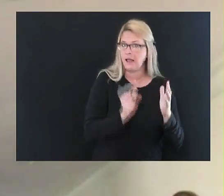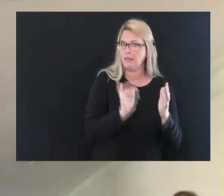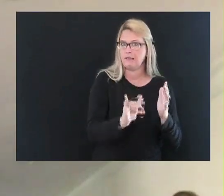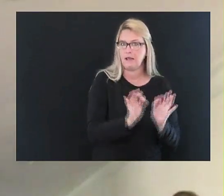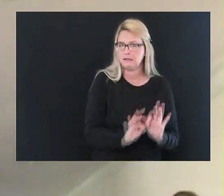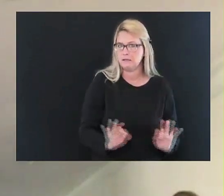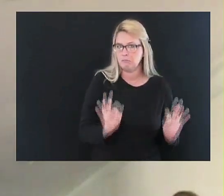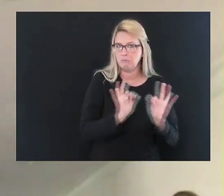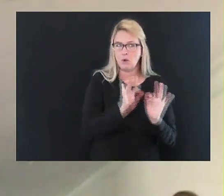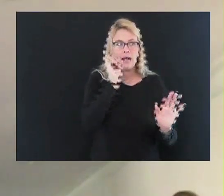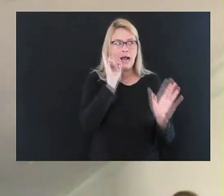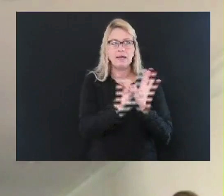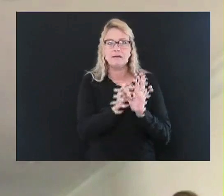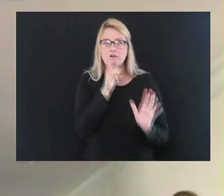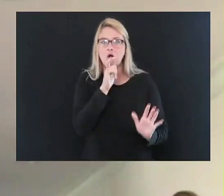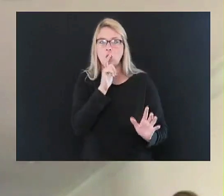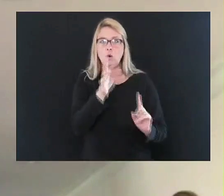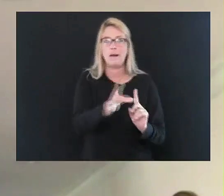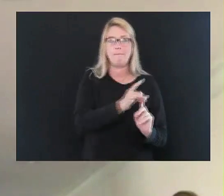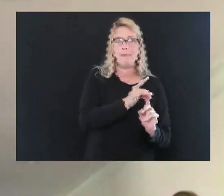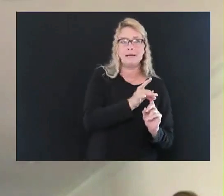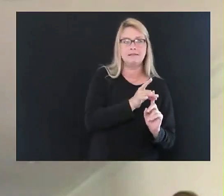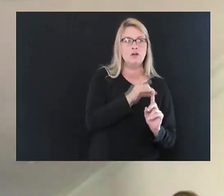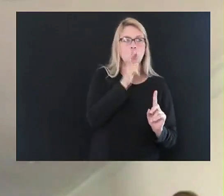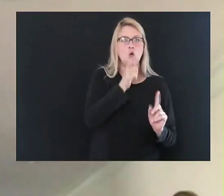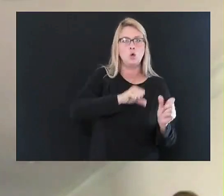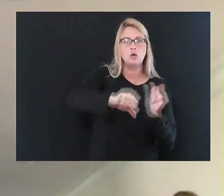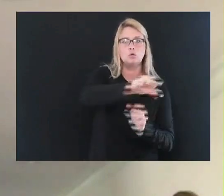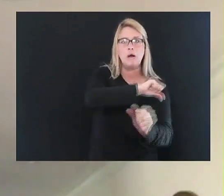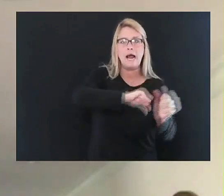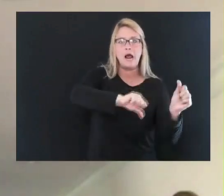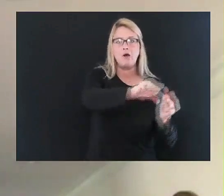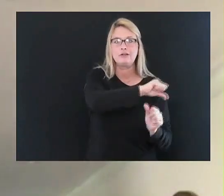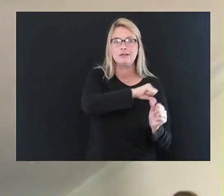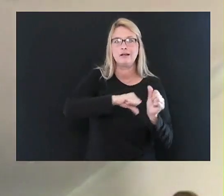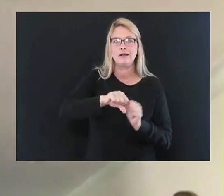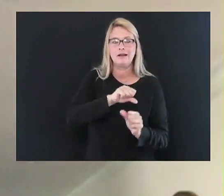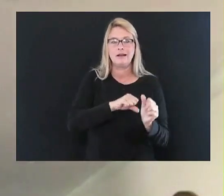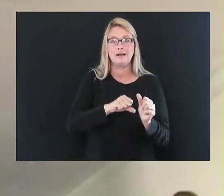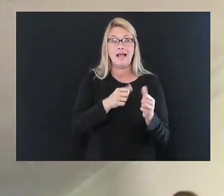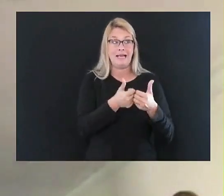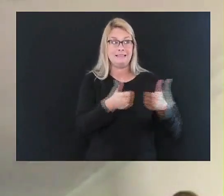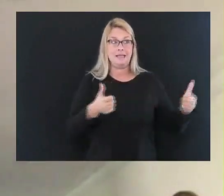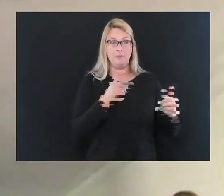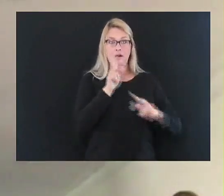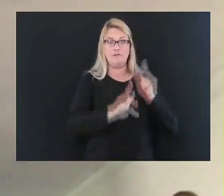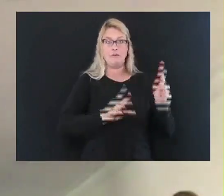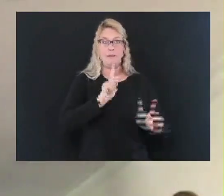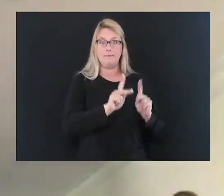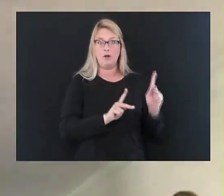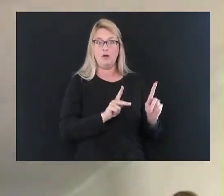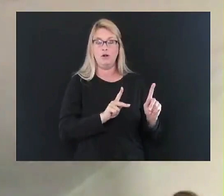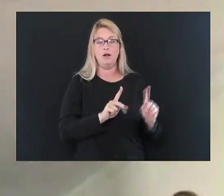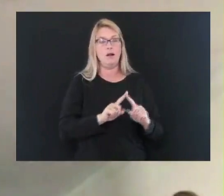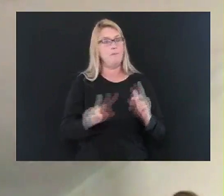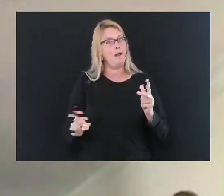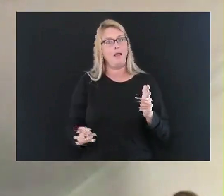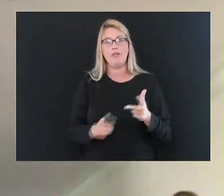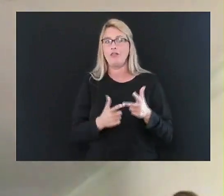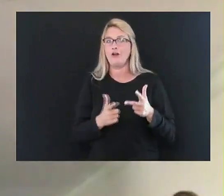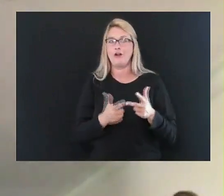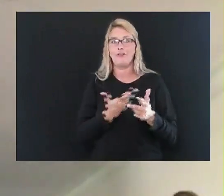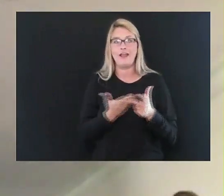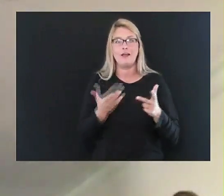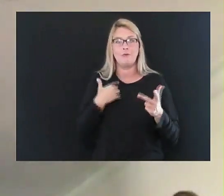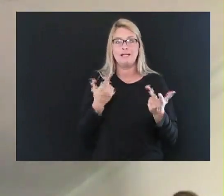identify quickly the people infected and separate them from other people. But the other thing that we really need to do is we need to